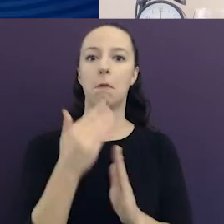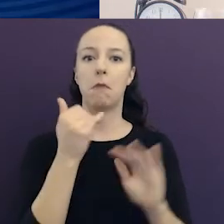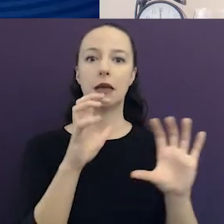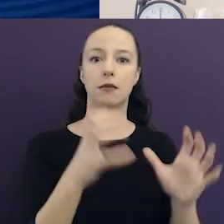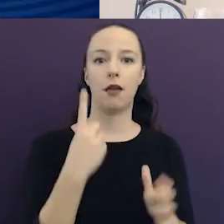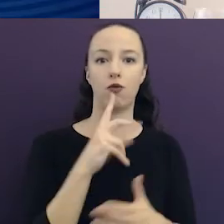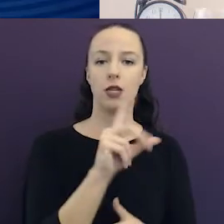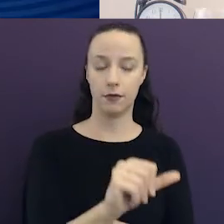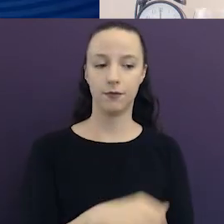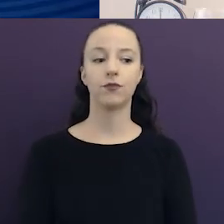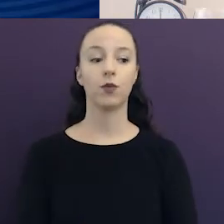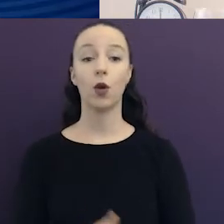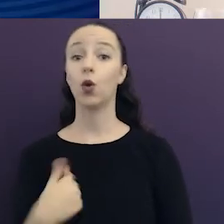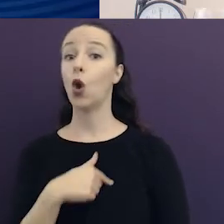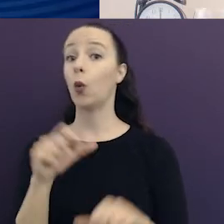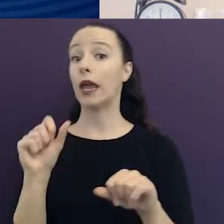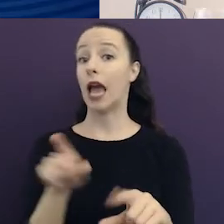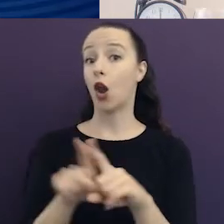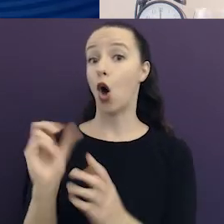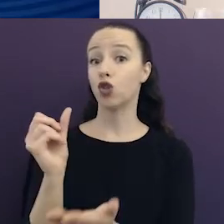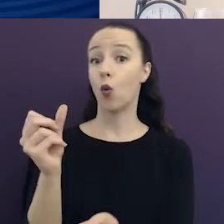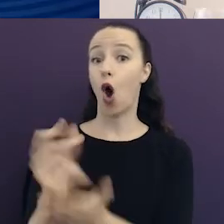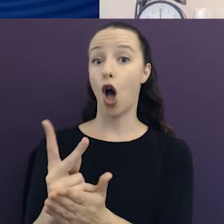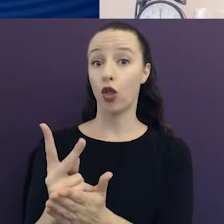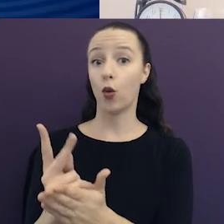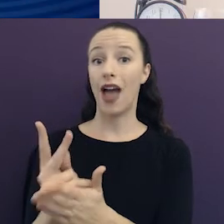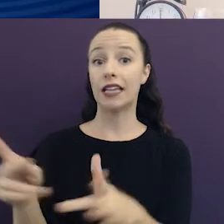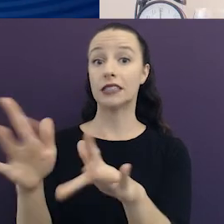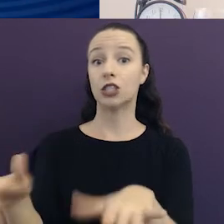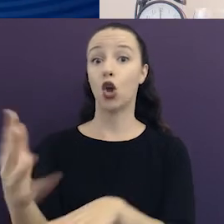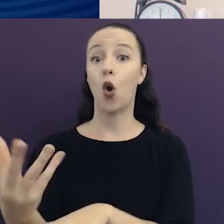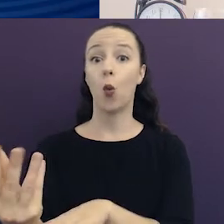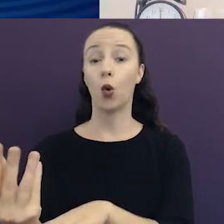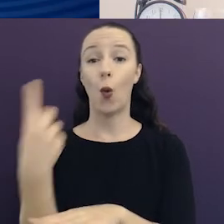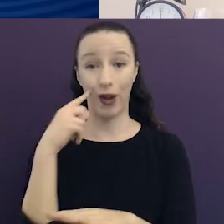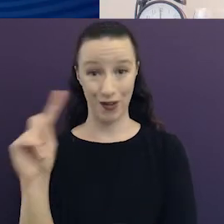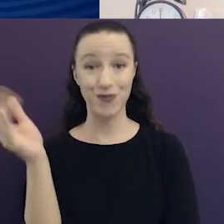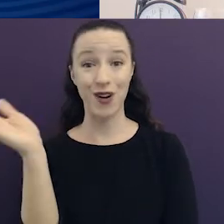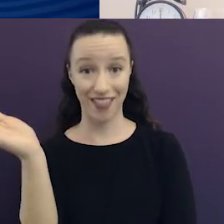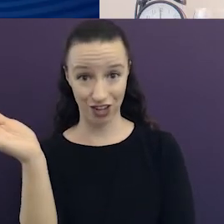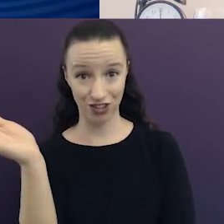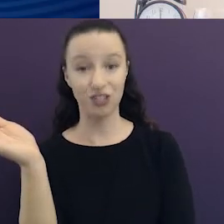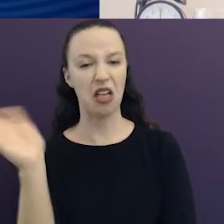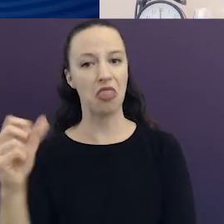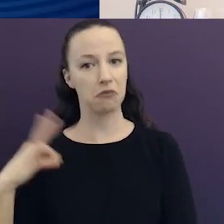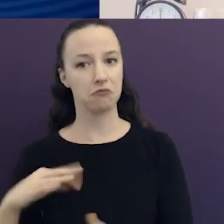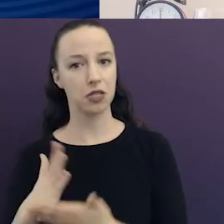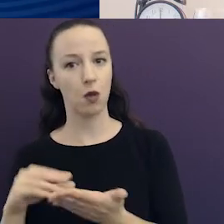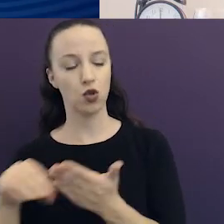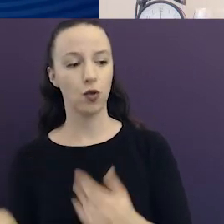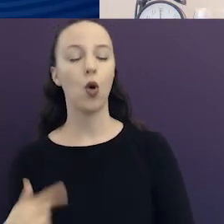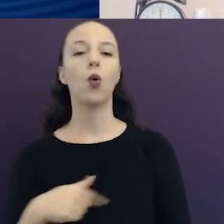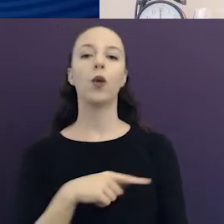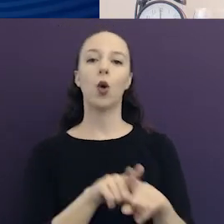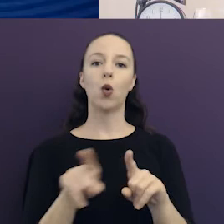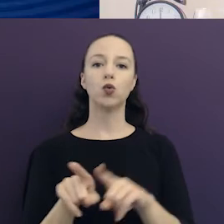also authorize audio recording for class lectures, which can come in handy for some students. And we also do academic